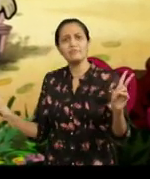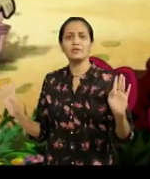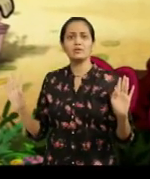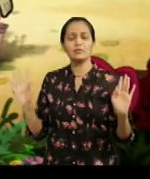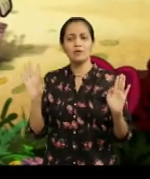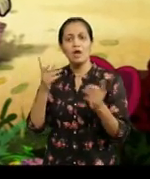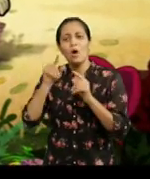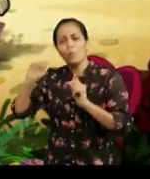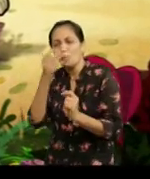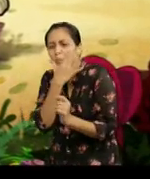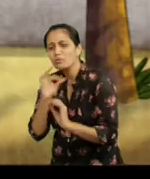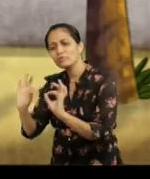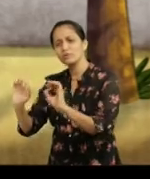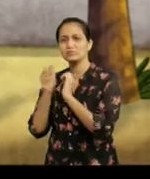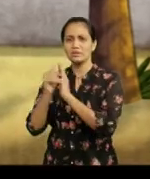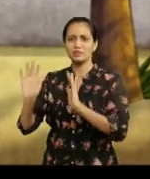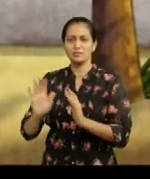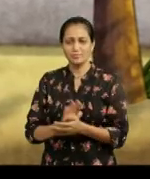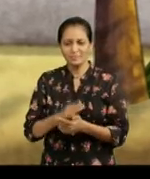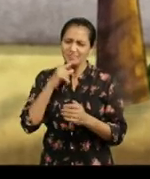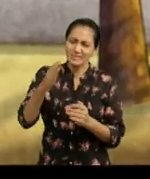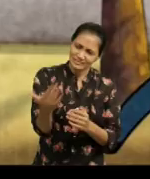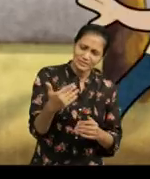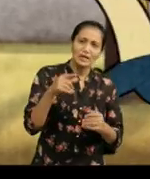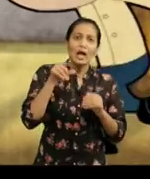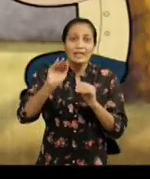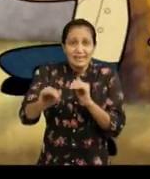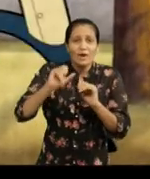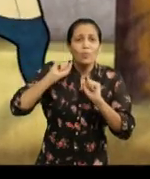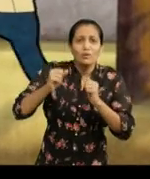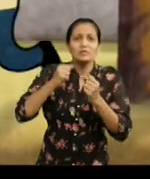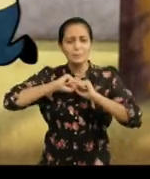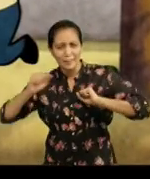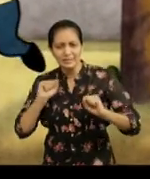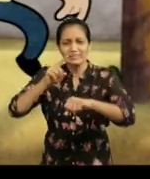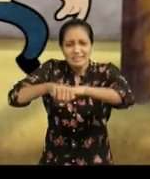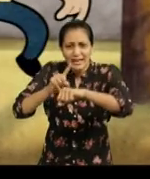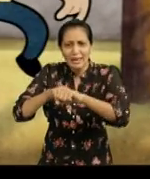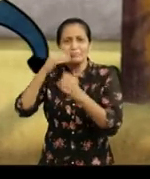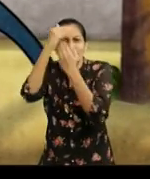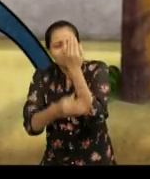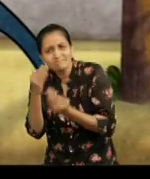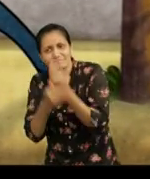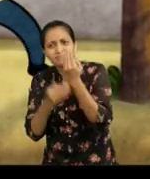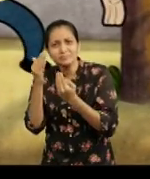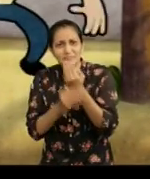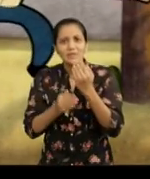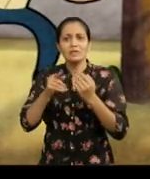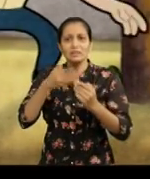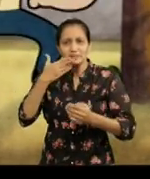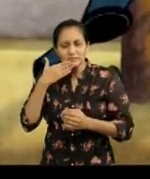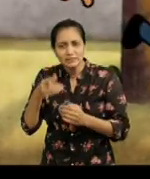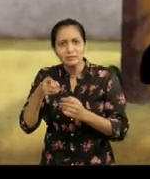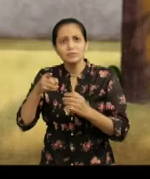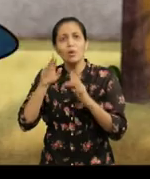unique and beautiful. Hey, buddy! Allow the child space, time, and